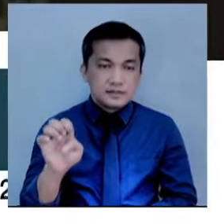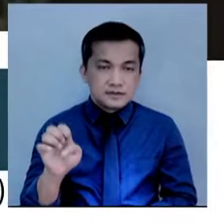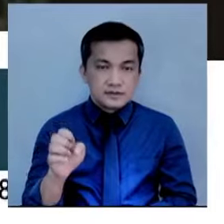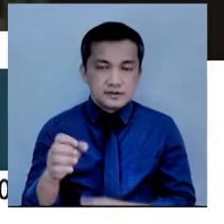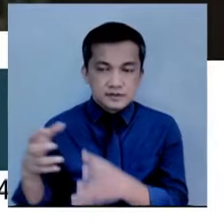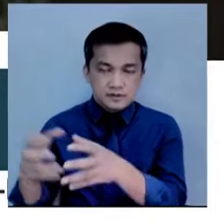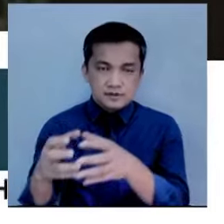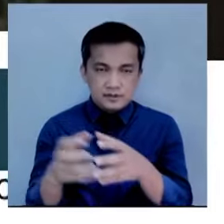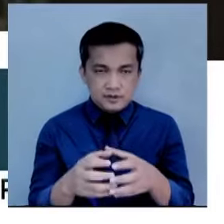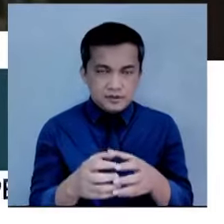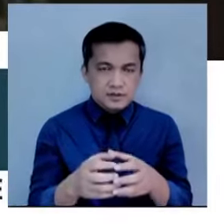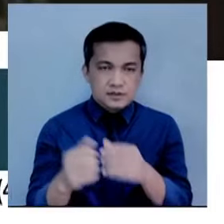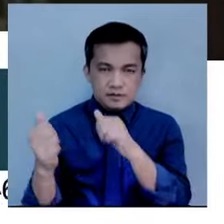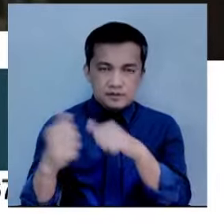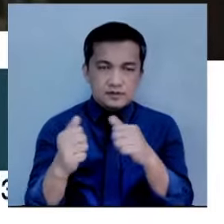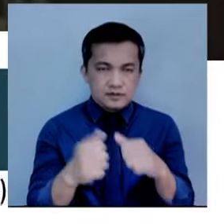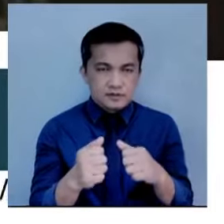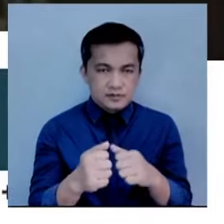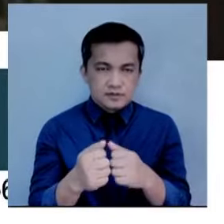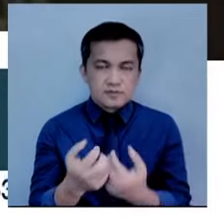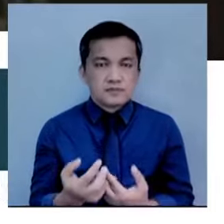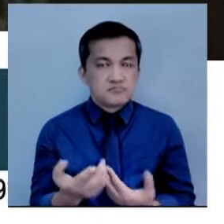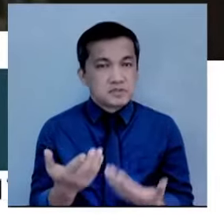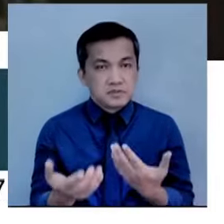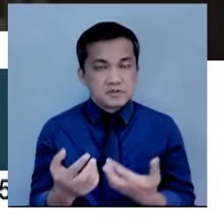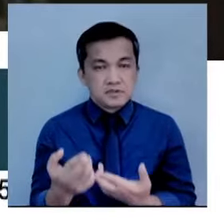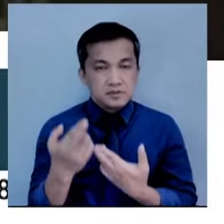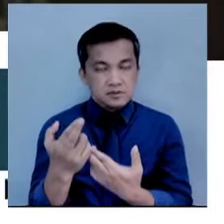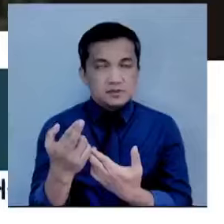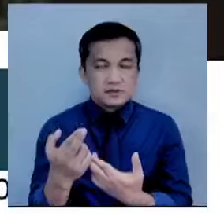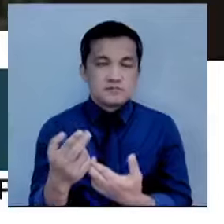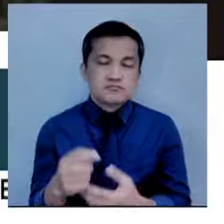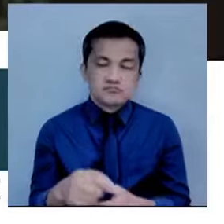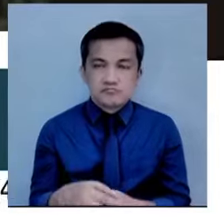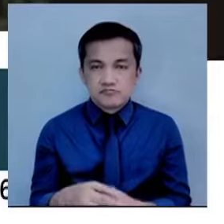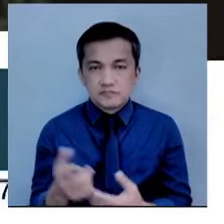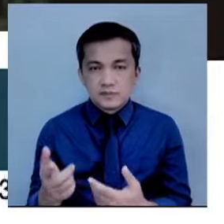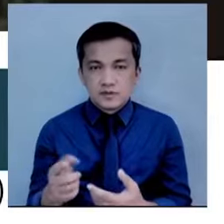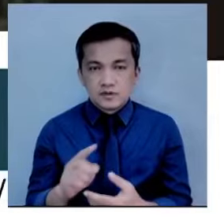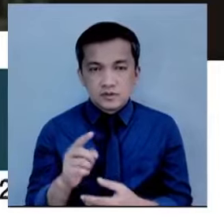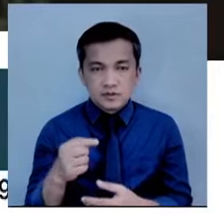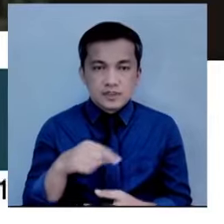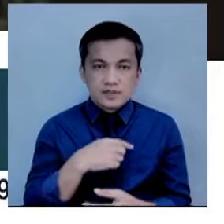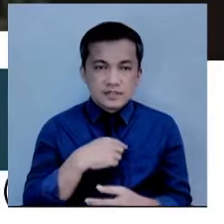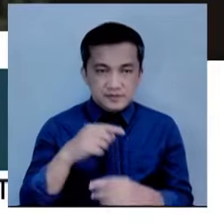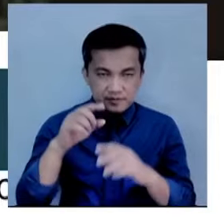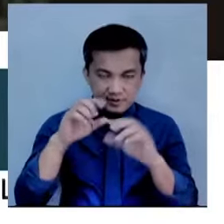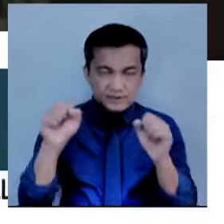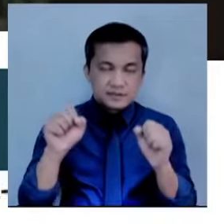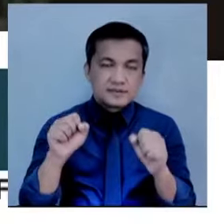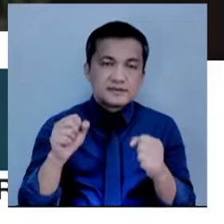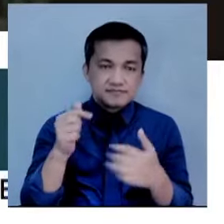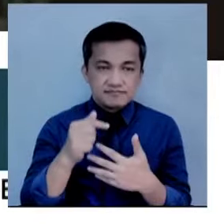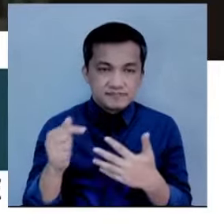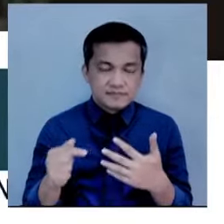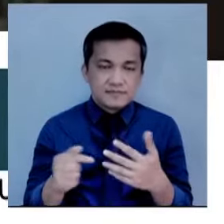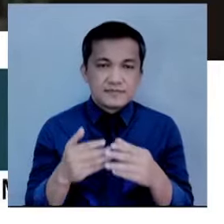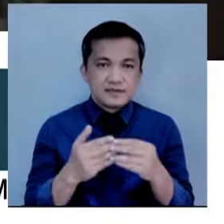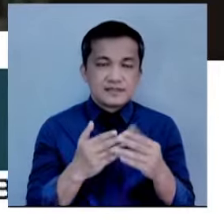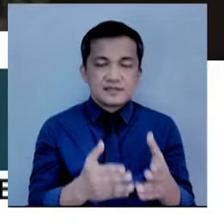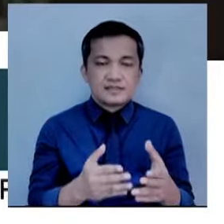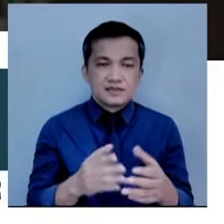niya ng consensus. Siguro may mga recommendations. Pagpili-pilihan niya ng ating presidente, ng ating mga leaders ng